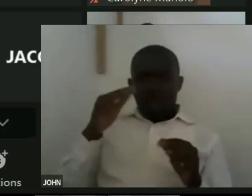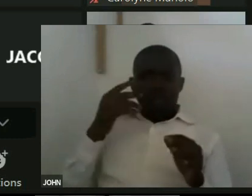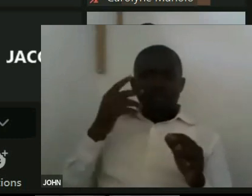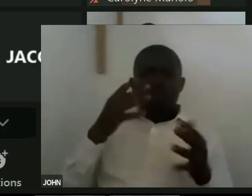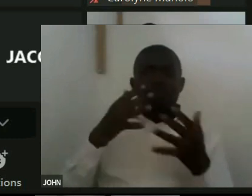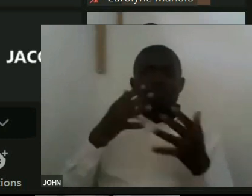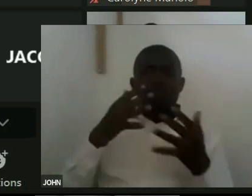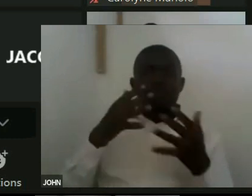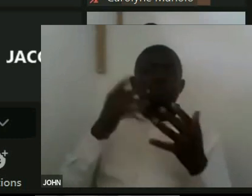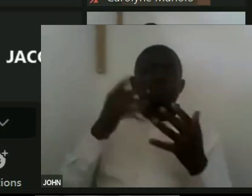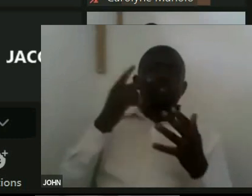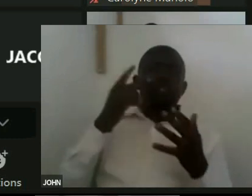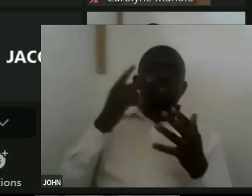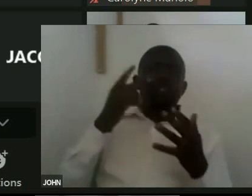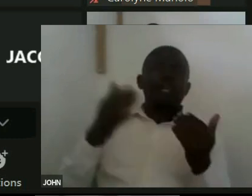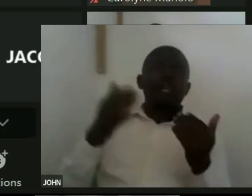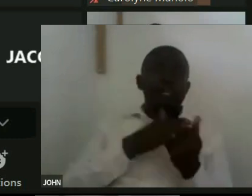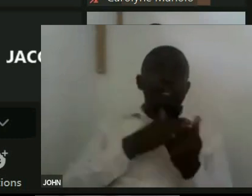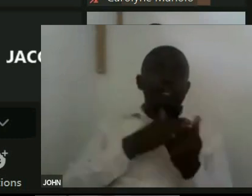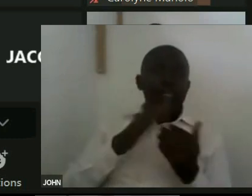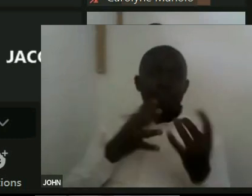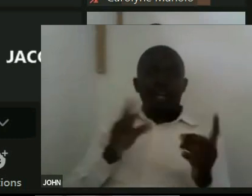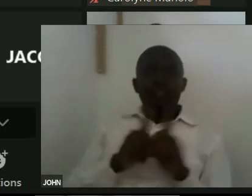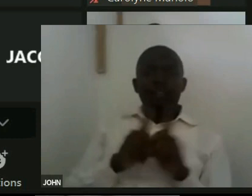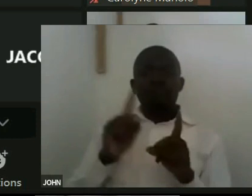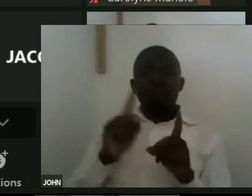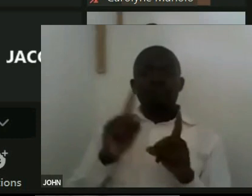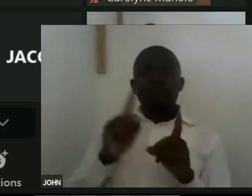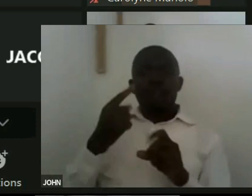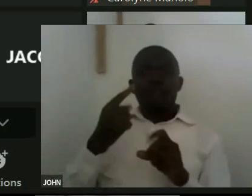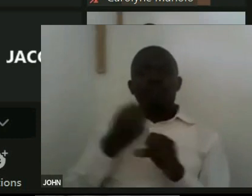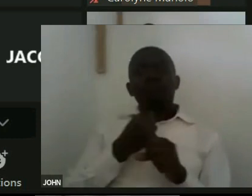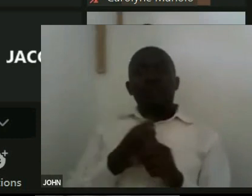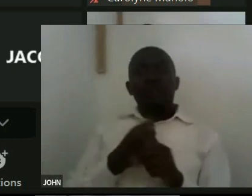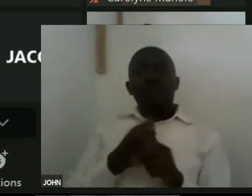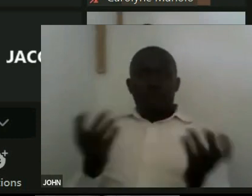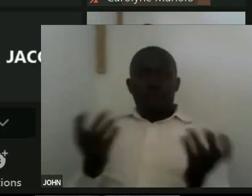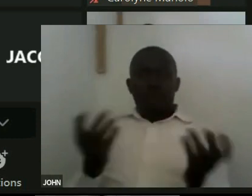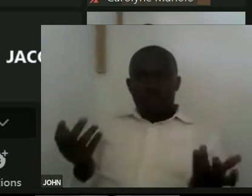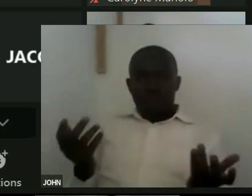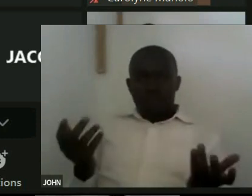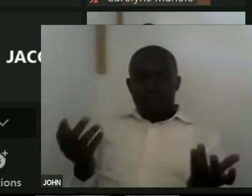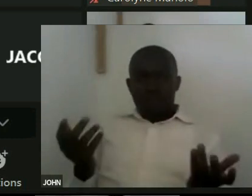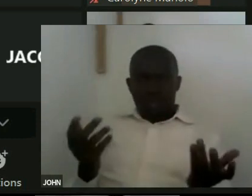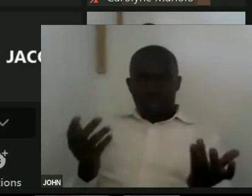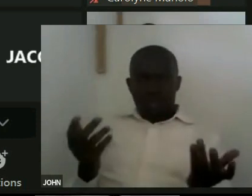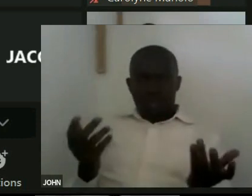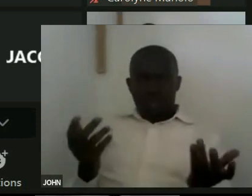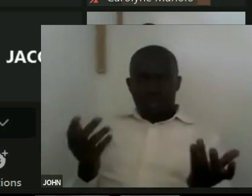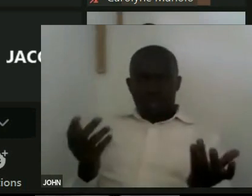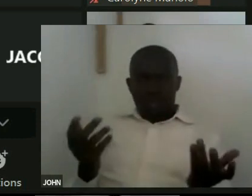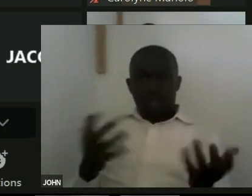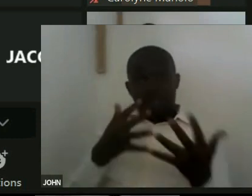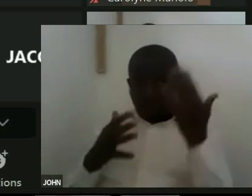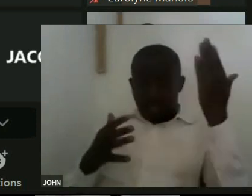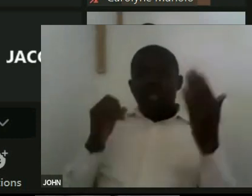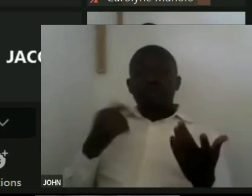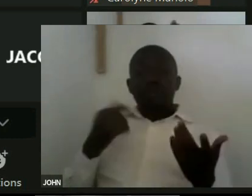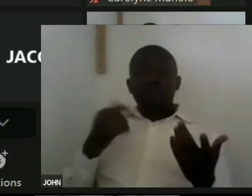could be one of the jobs that people could be given and paid for. So exactly. I don't think in a